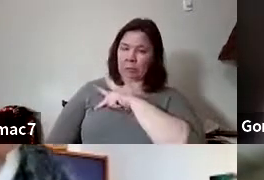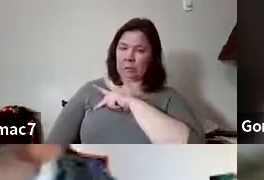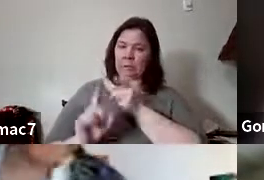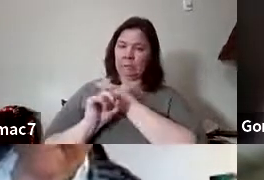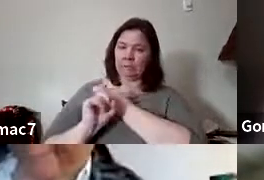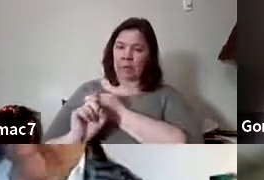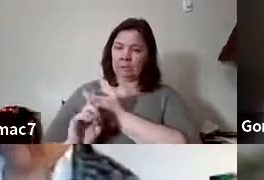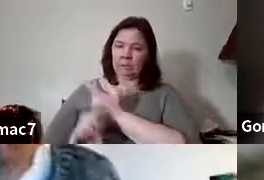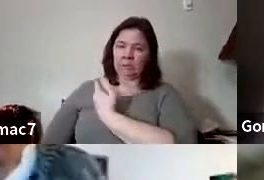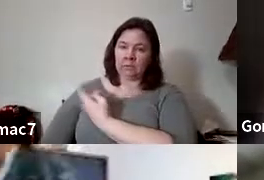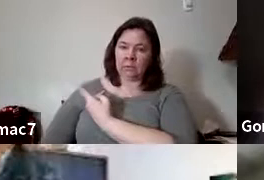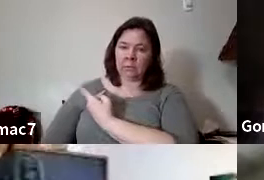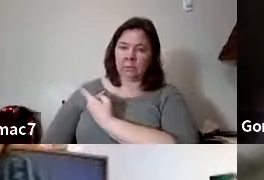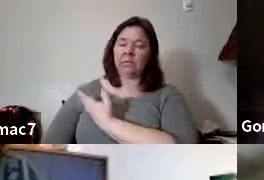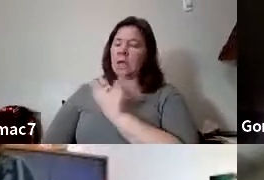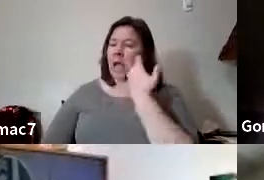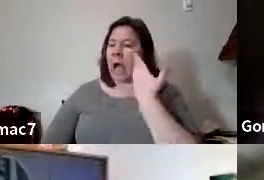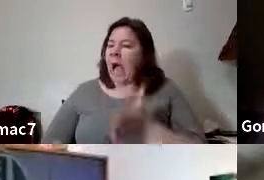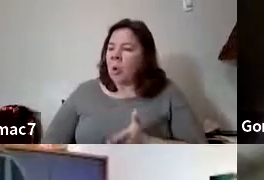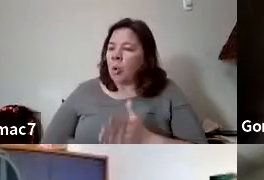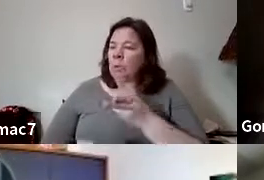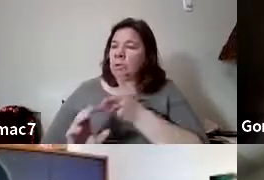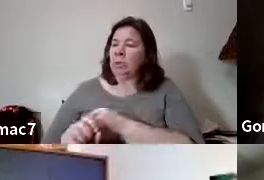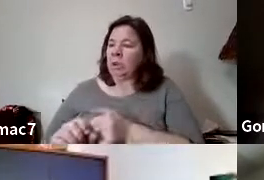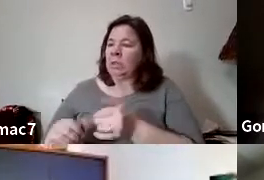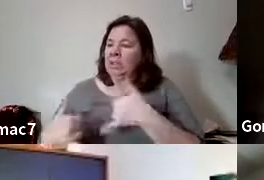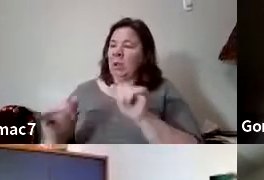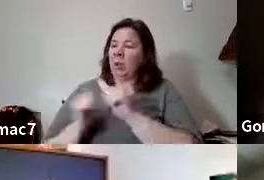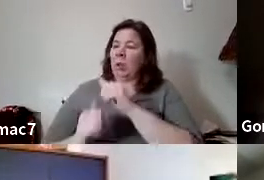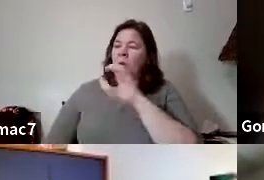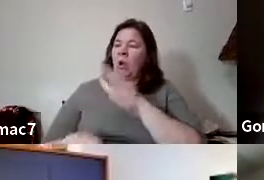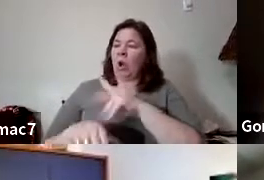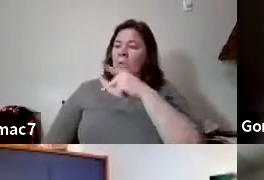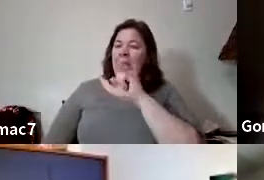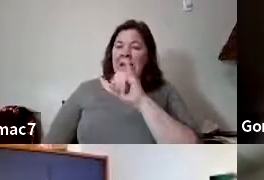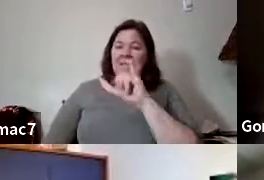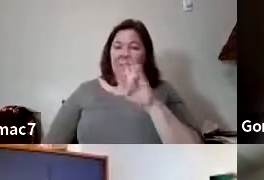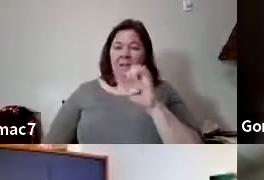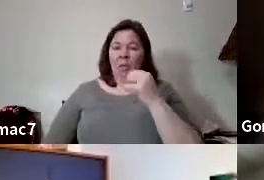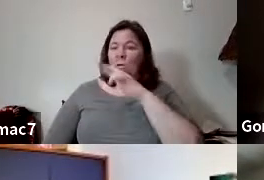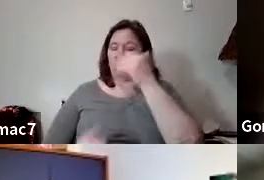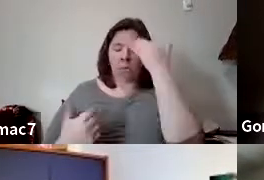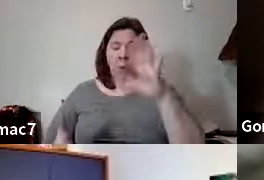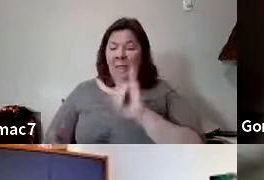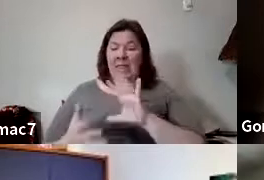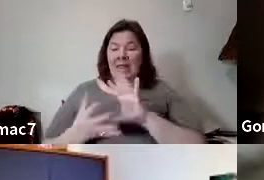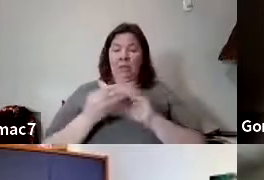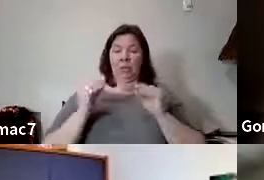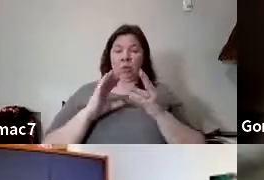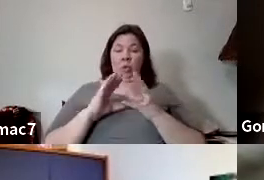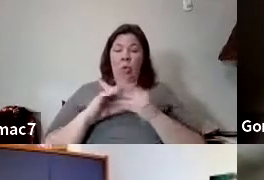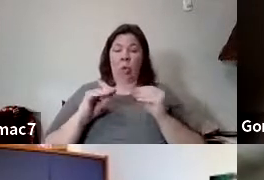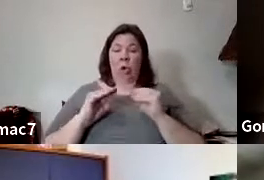some hot water, whatever the case is. I don't know if he's still in ONPASSIVE or not. But as the story